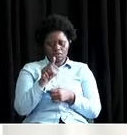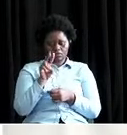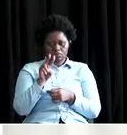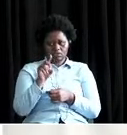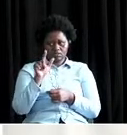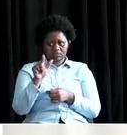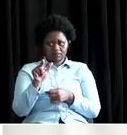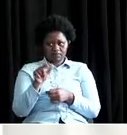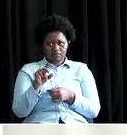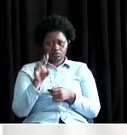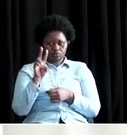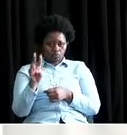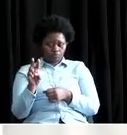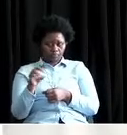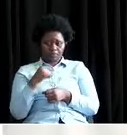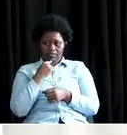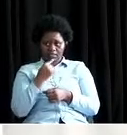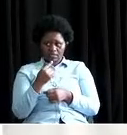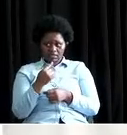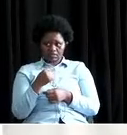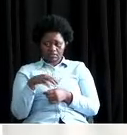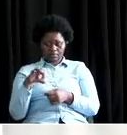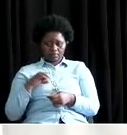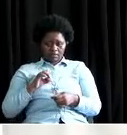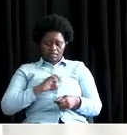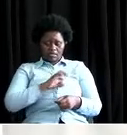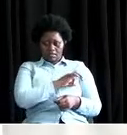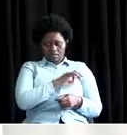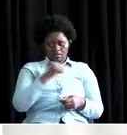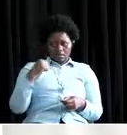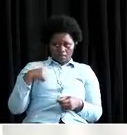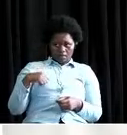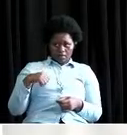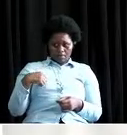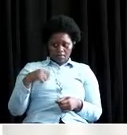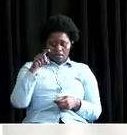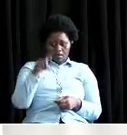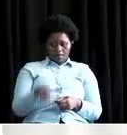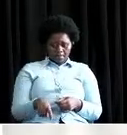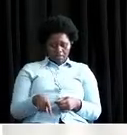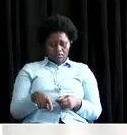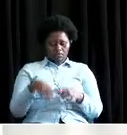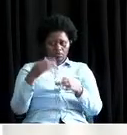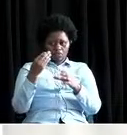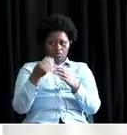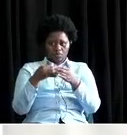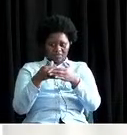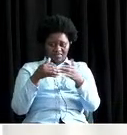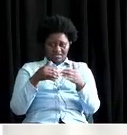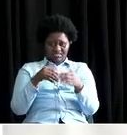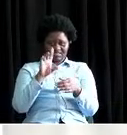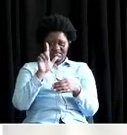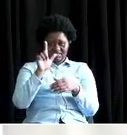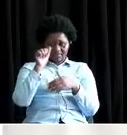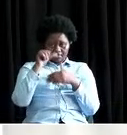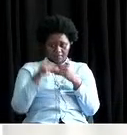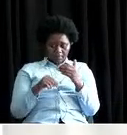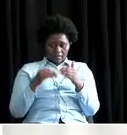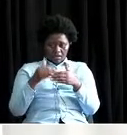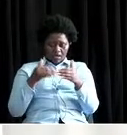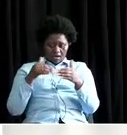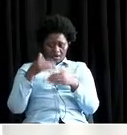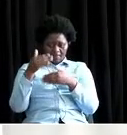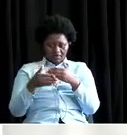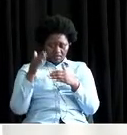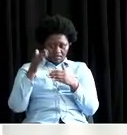127(2), it says the mayor of a municipality must, within 7 months after the end of